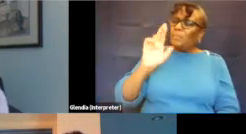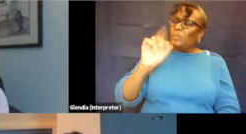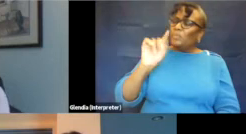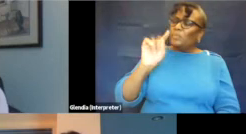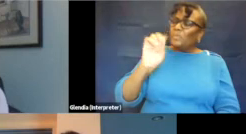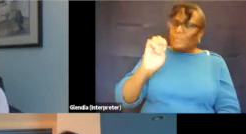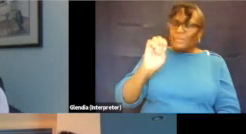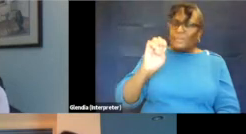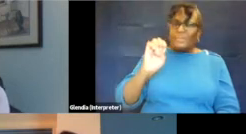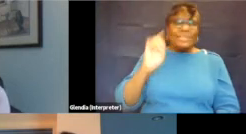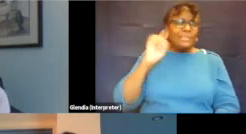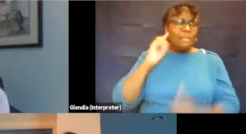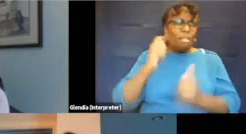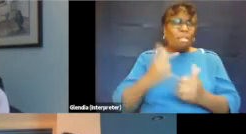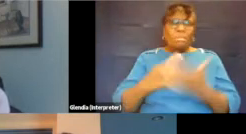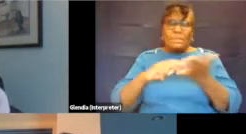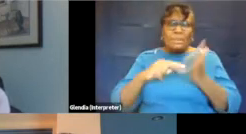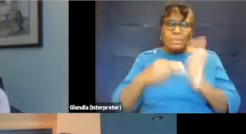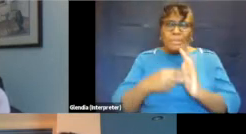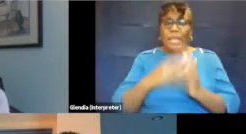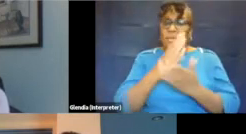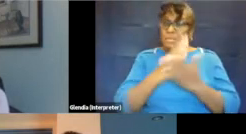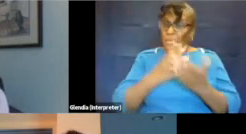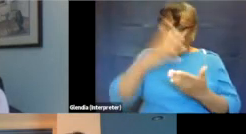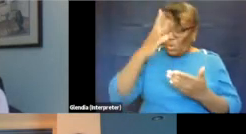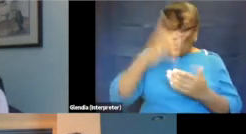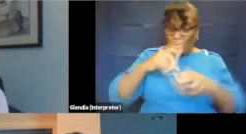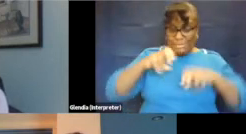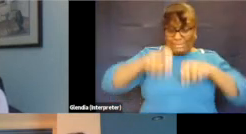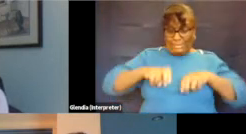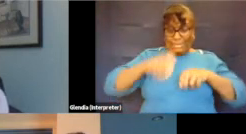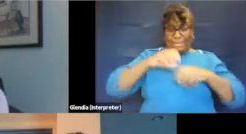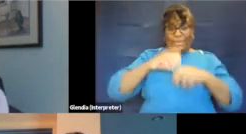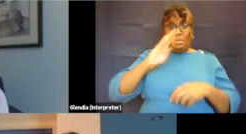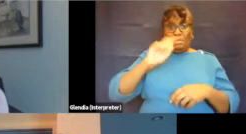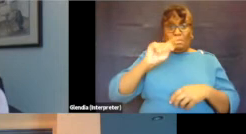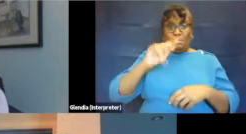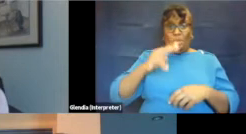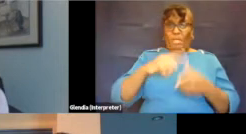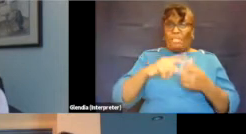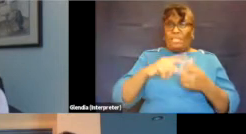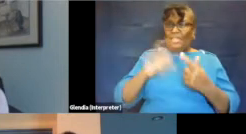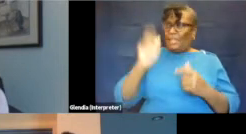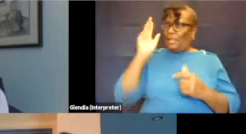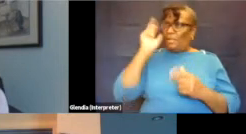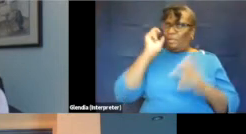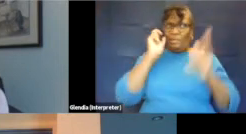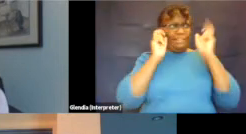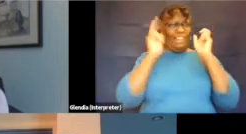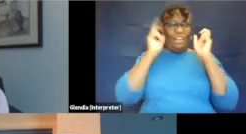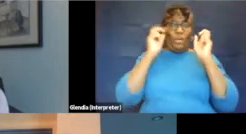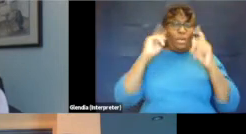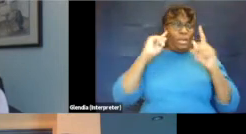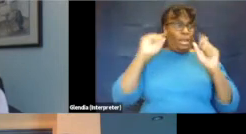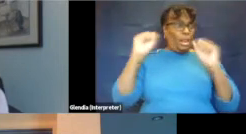and they hear those sounds in the booth, and it is mind-blowing for them to actually hear what their child's hearing, or hear how loud that sound